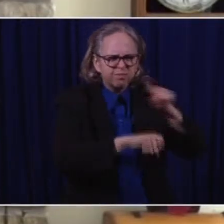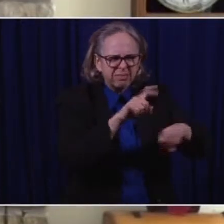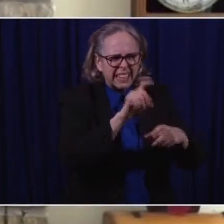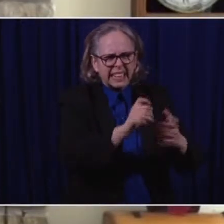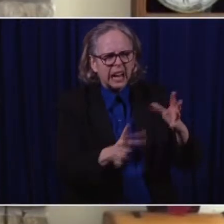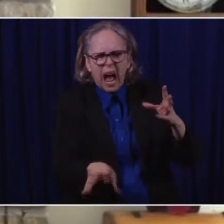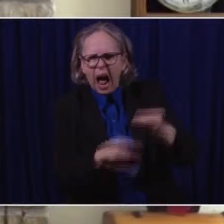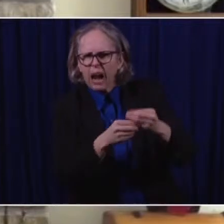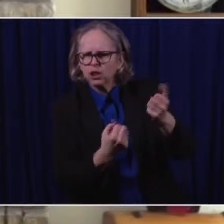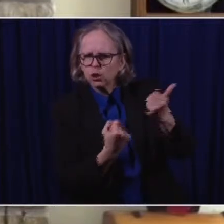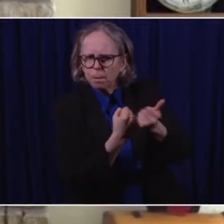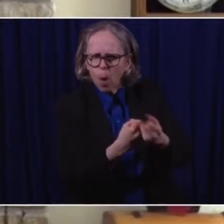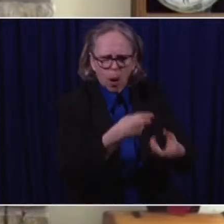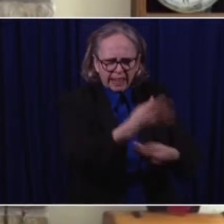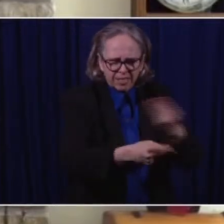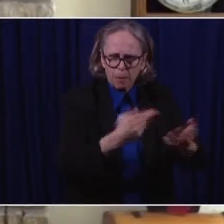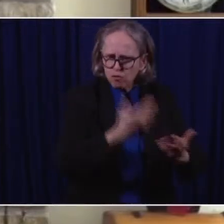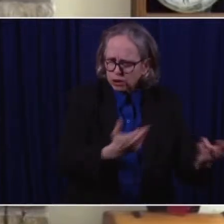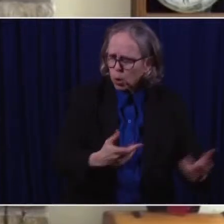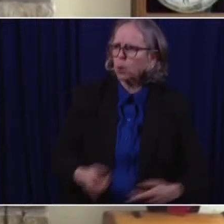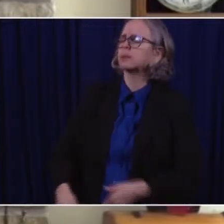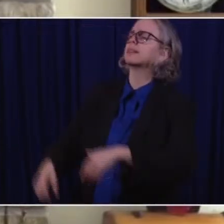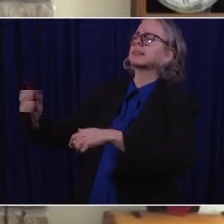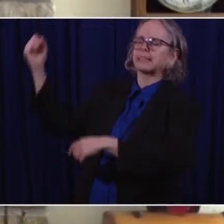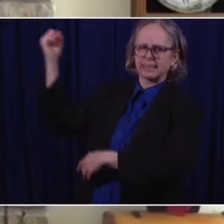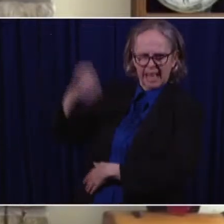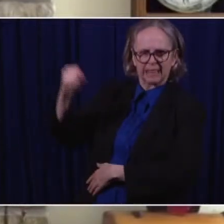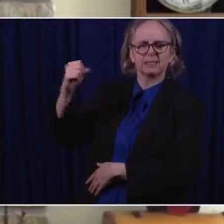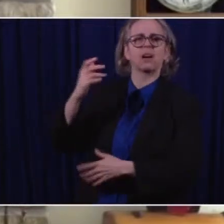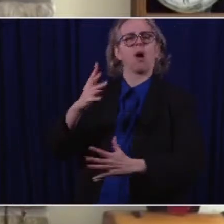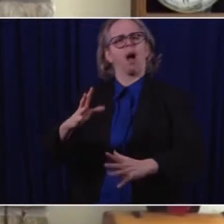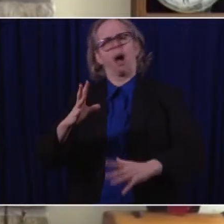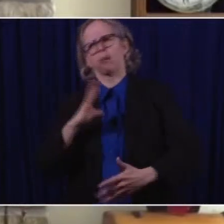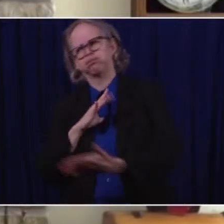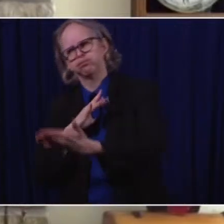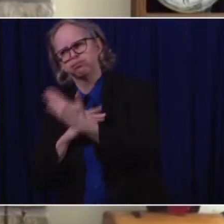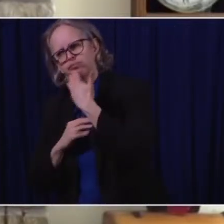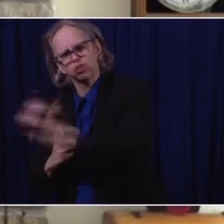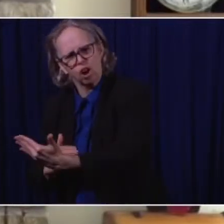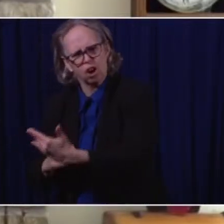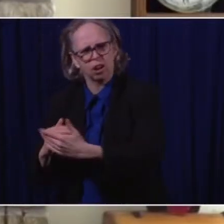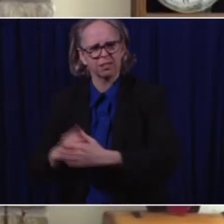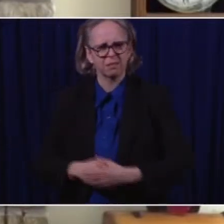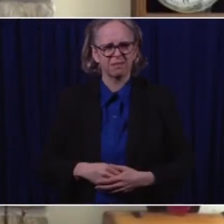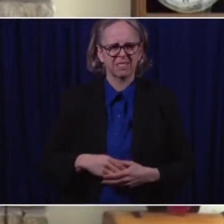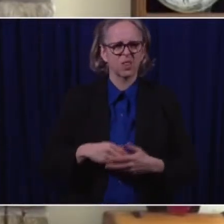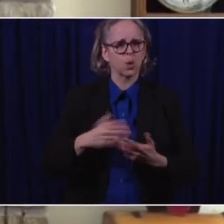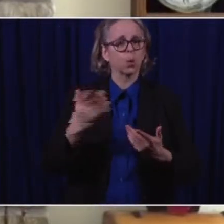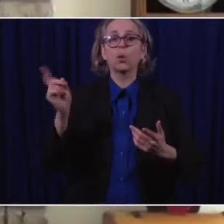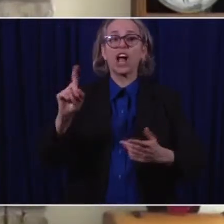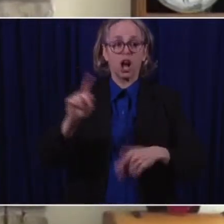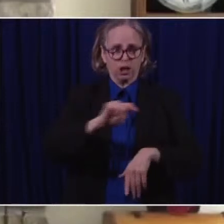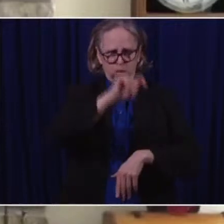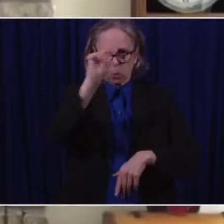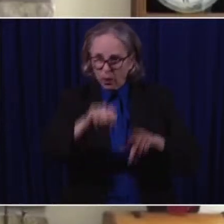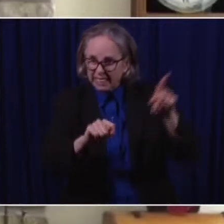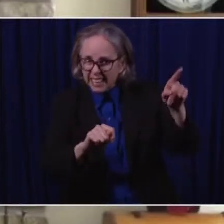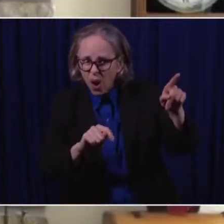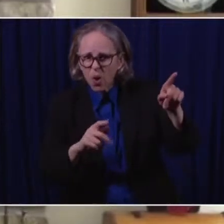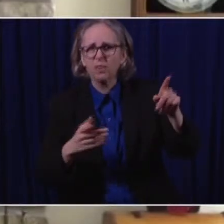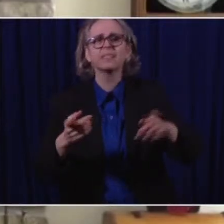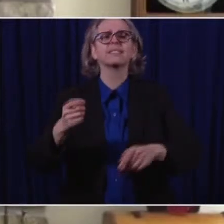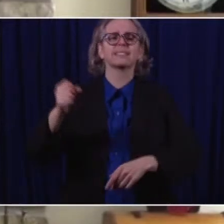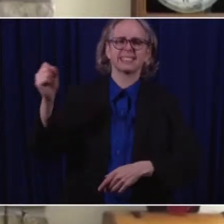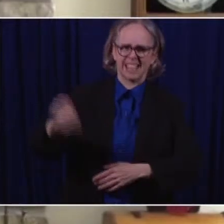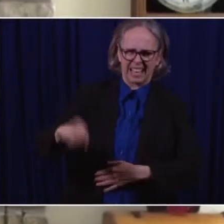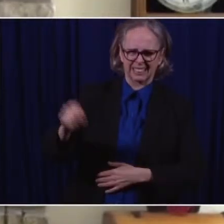challenges. I think this was going on in Toledo. I think we have a picture, Eric, of Toledo.